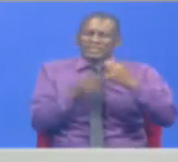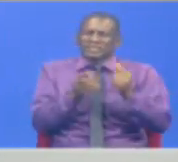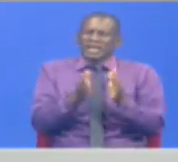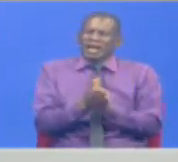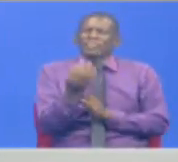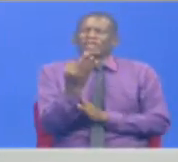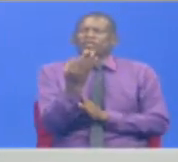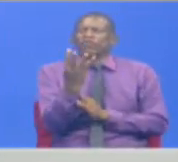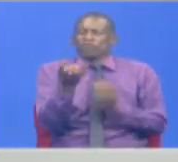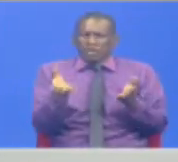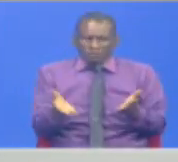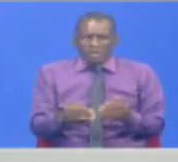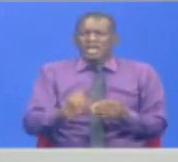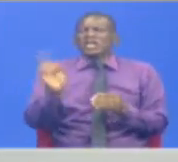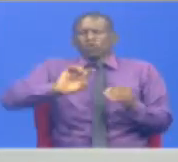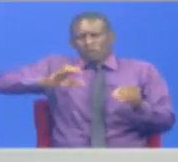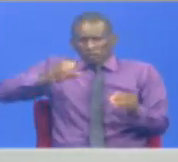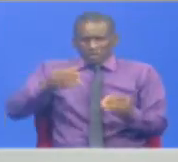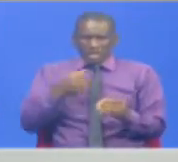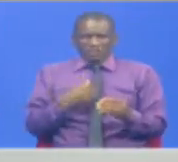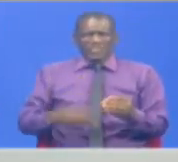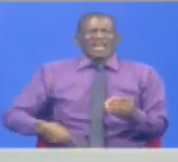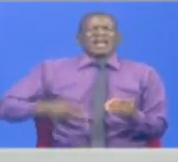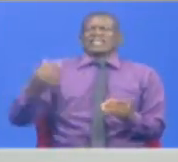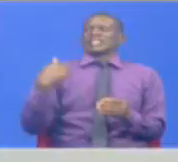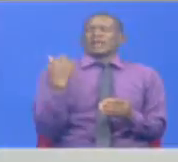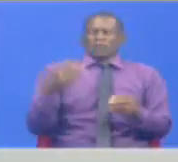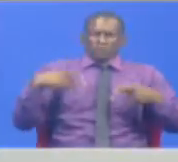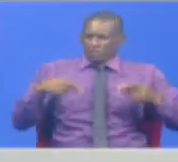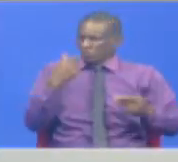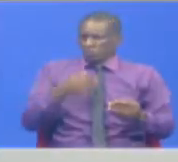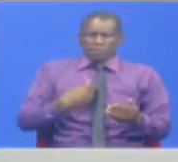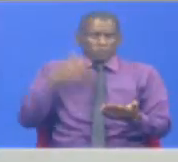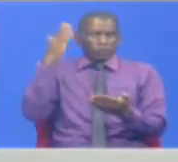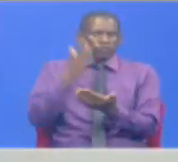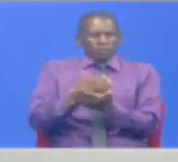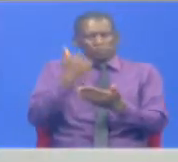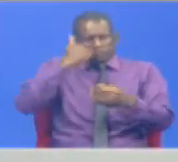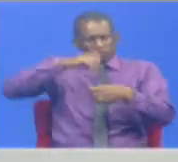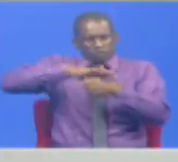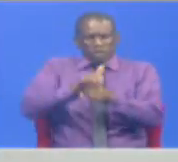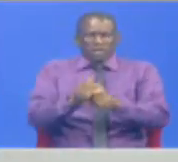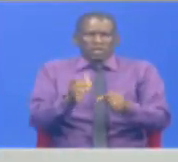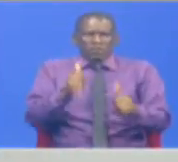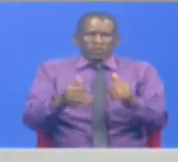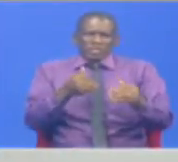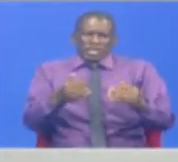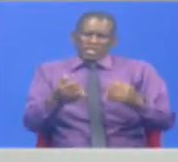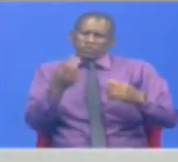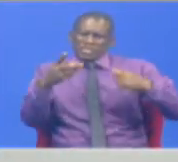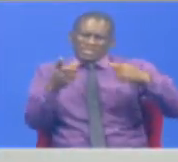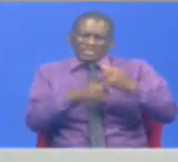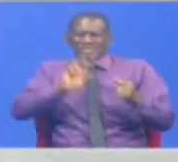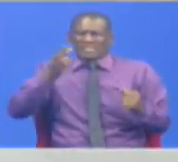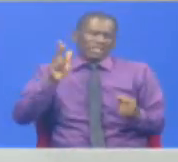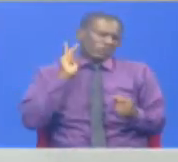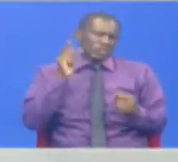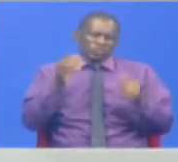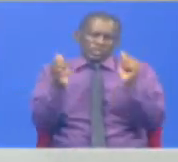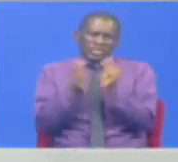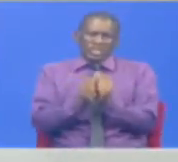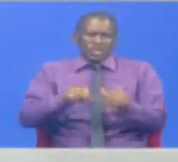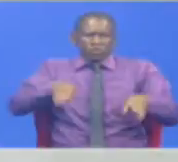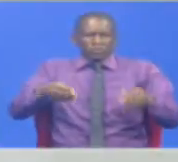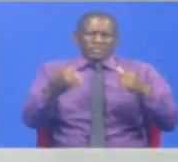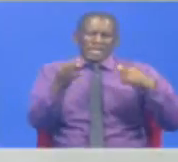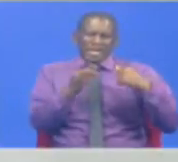634. Nairobi County has the highest number of cases, recording 26, followed by Kisii with 10, Busia